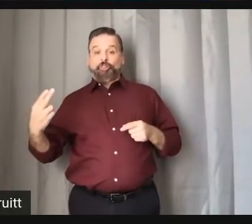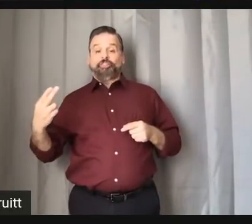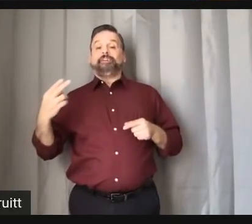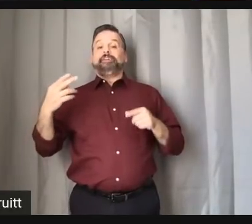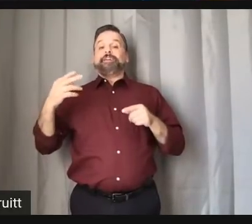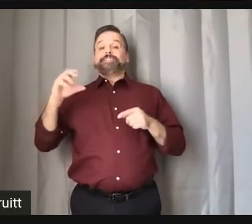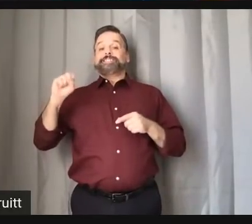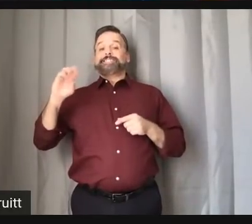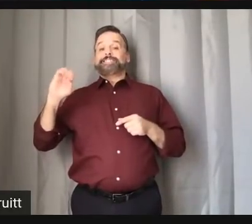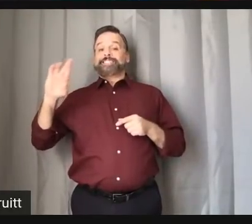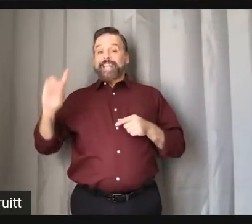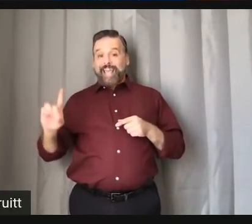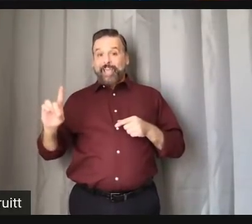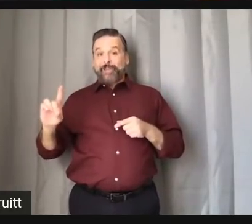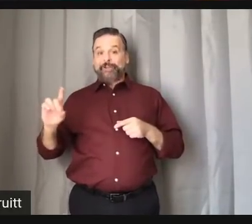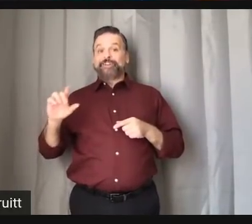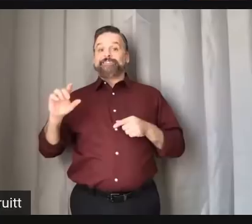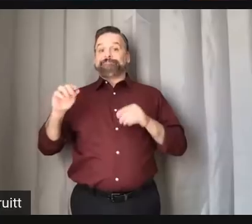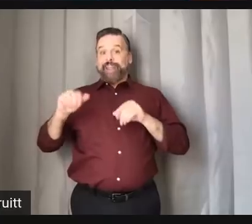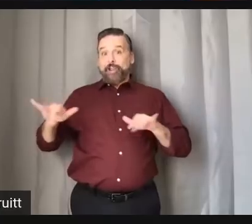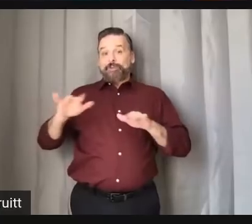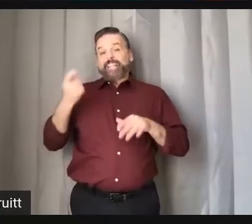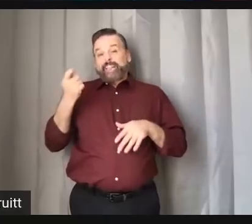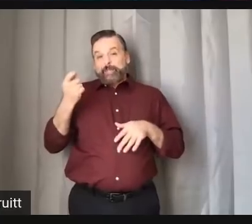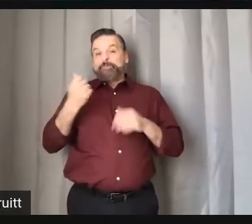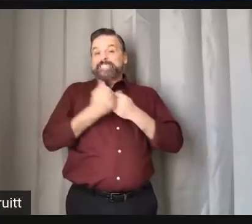neighborhood, I could go across the street